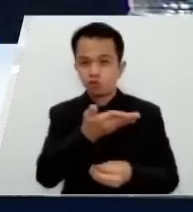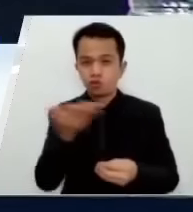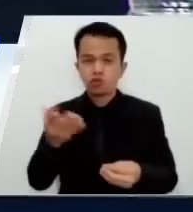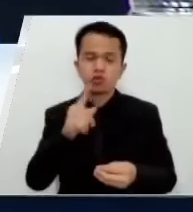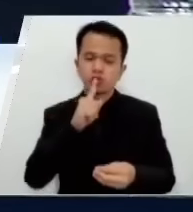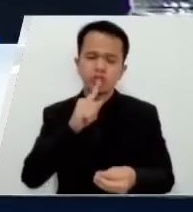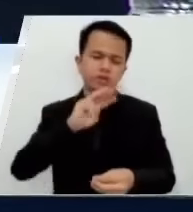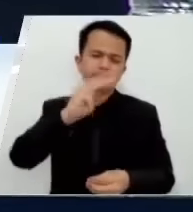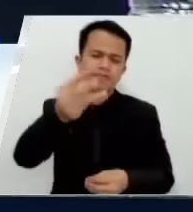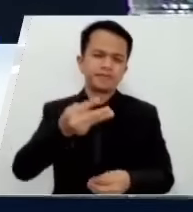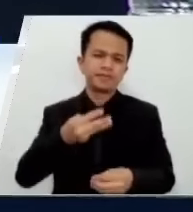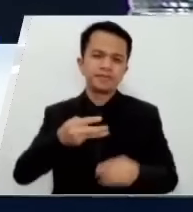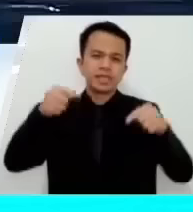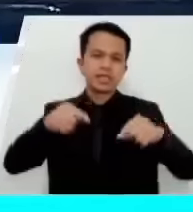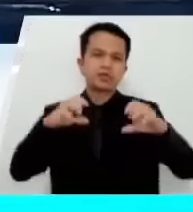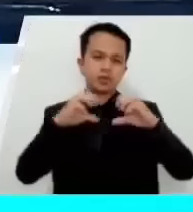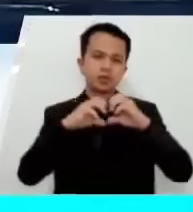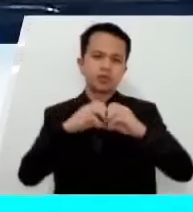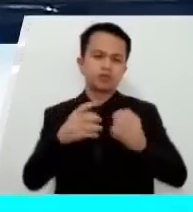in